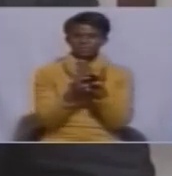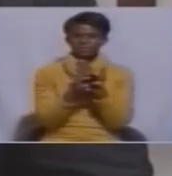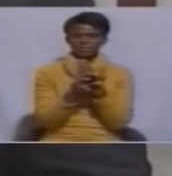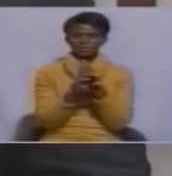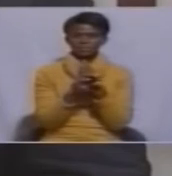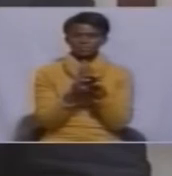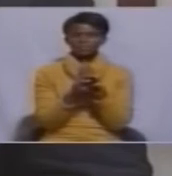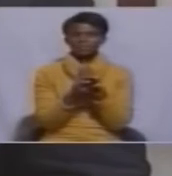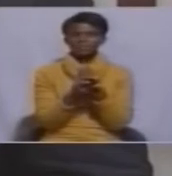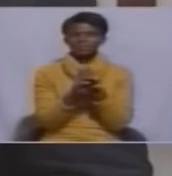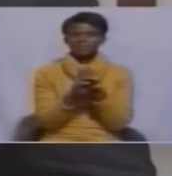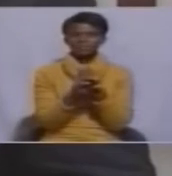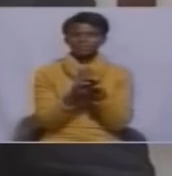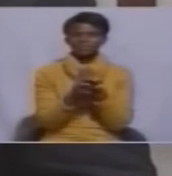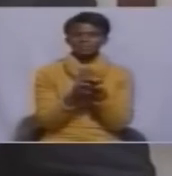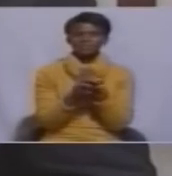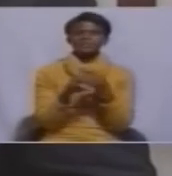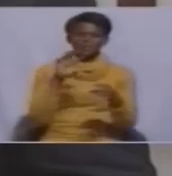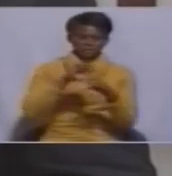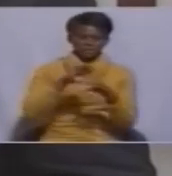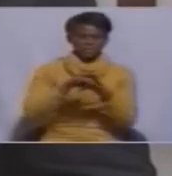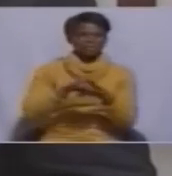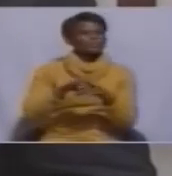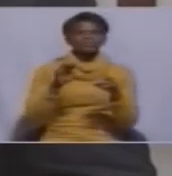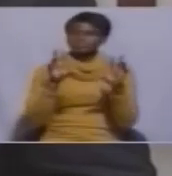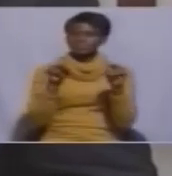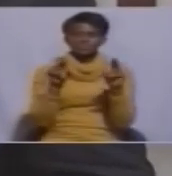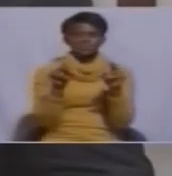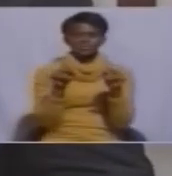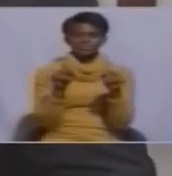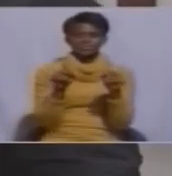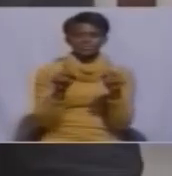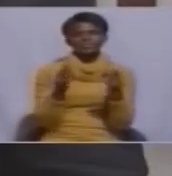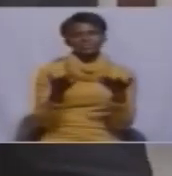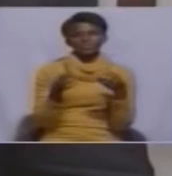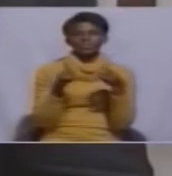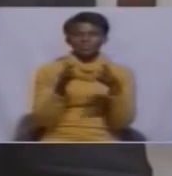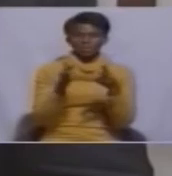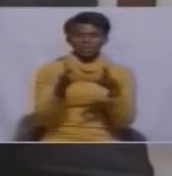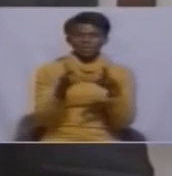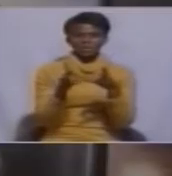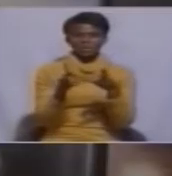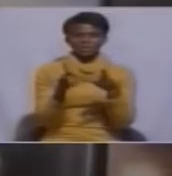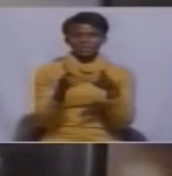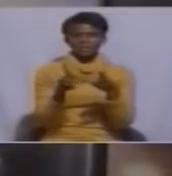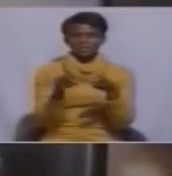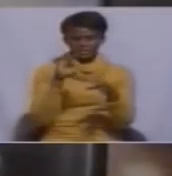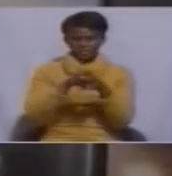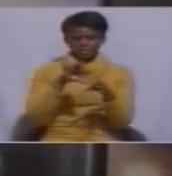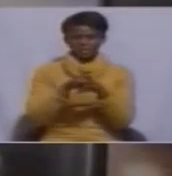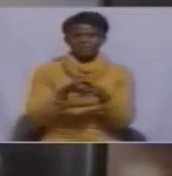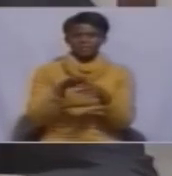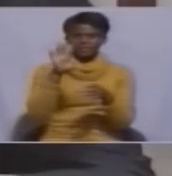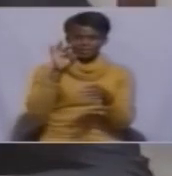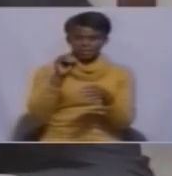Yeah, by March, we should not have by-election. So basically, that's the principle. So the election should be held within